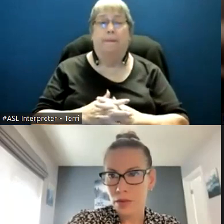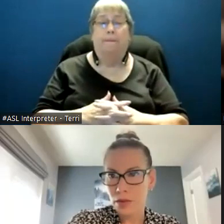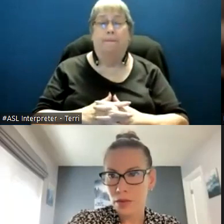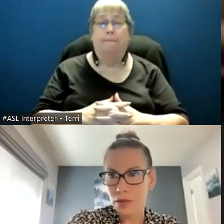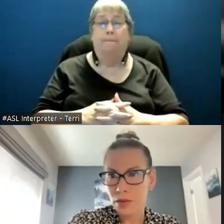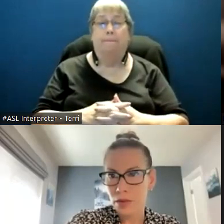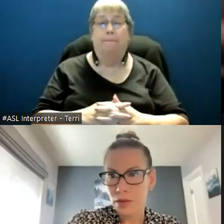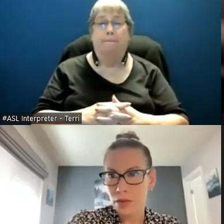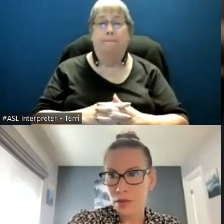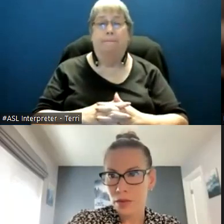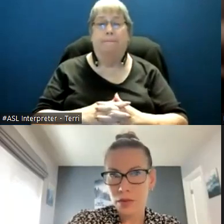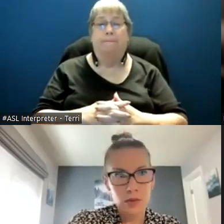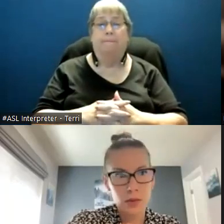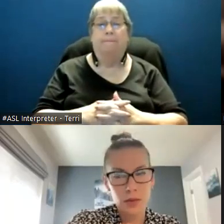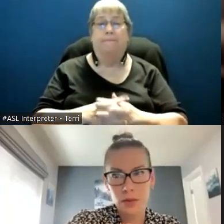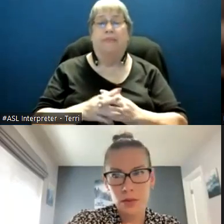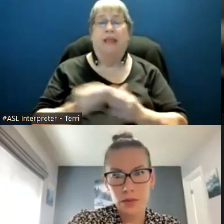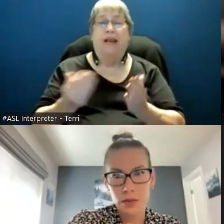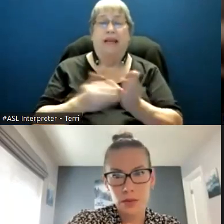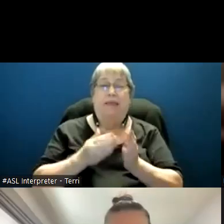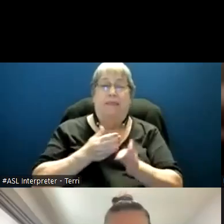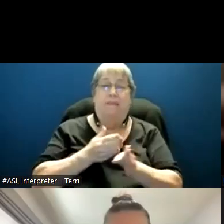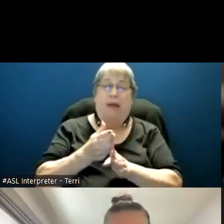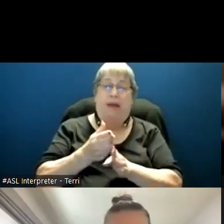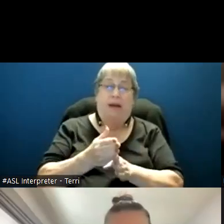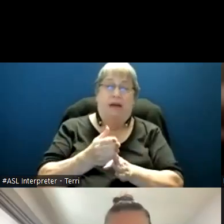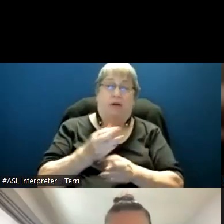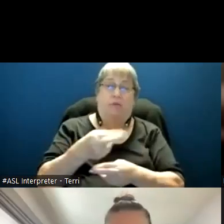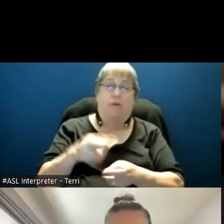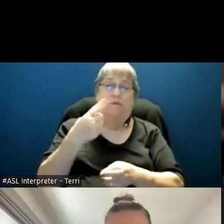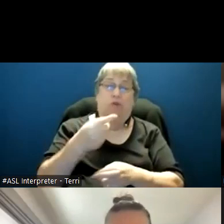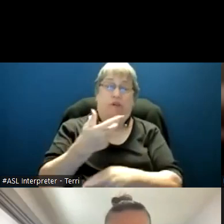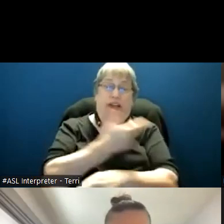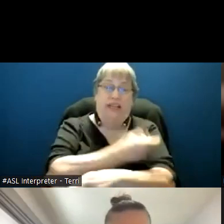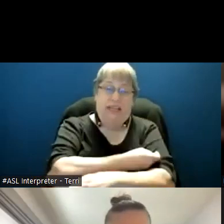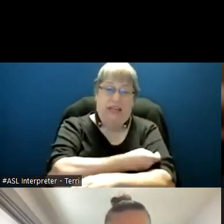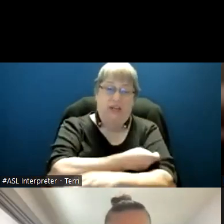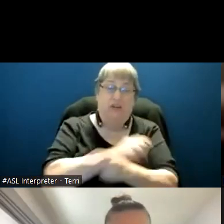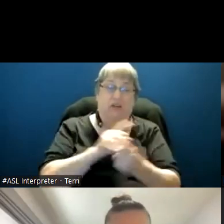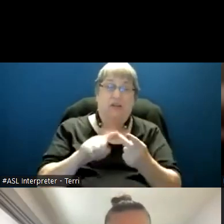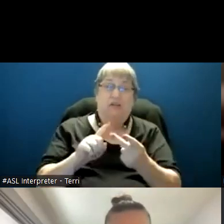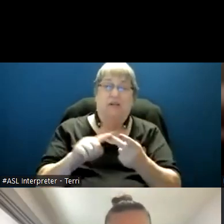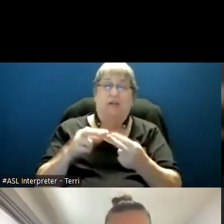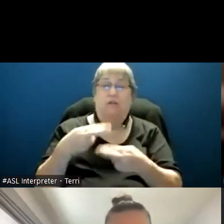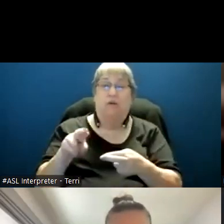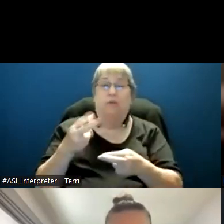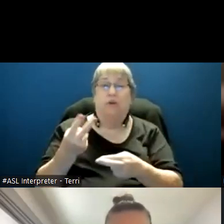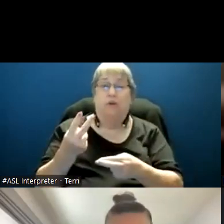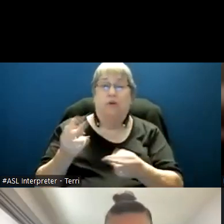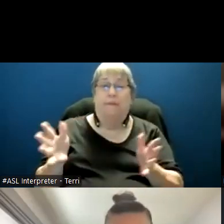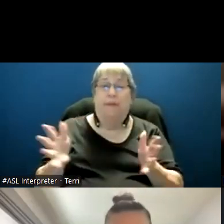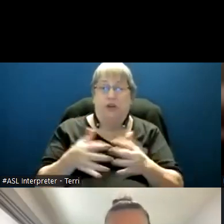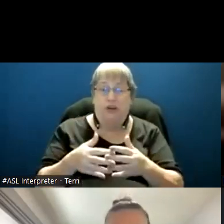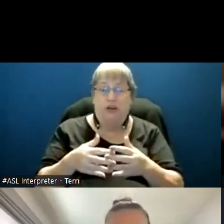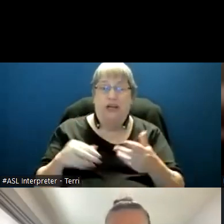And again, the main room will be for vaccinations. Room 1 is maternity. Room 2, access to